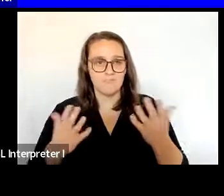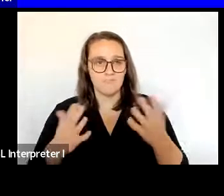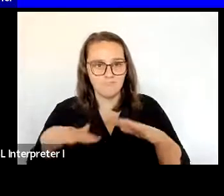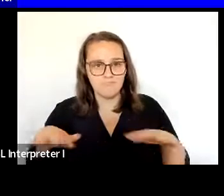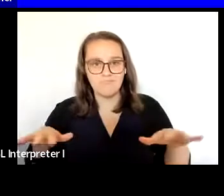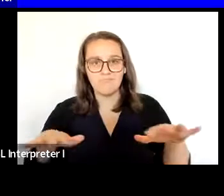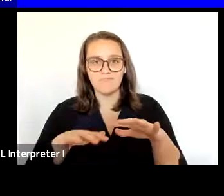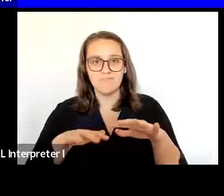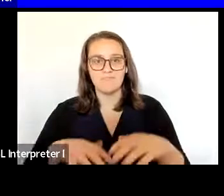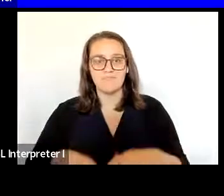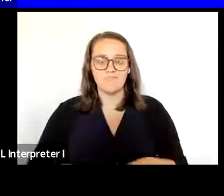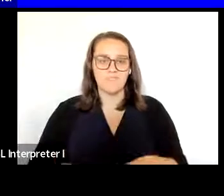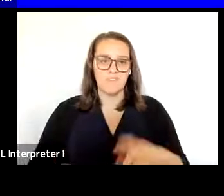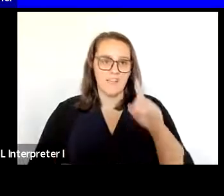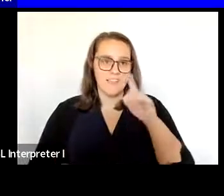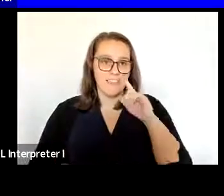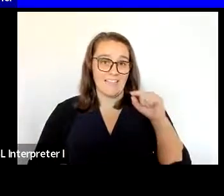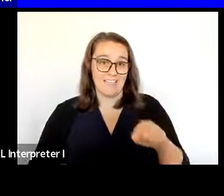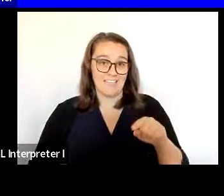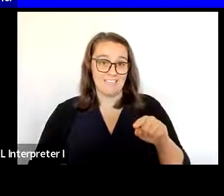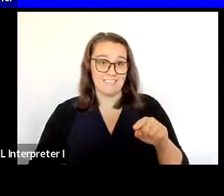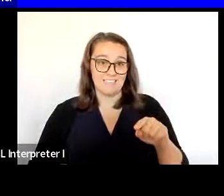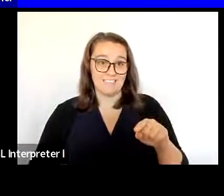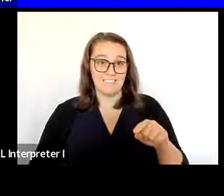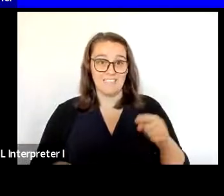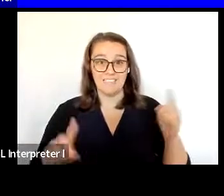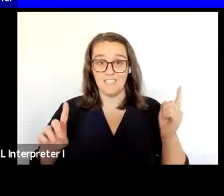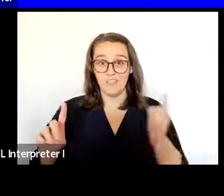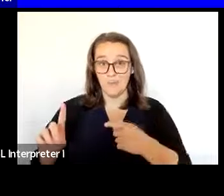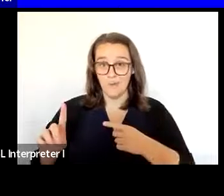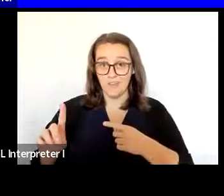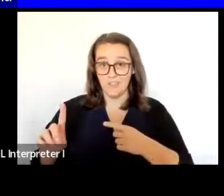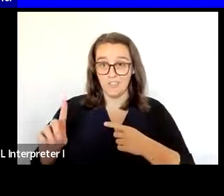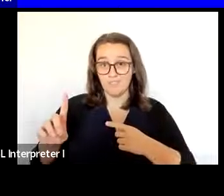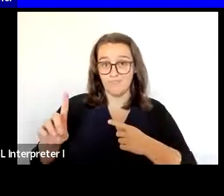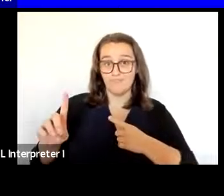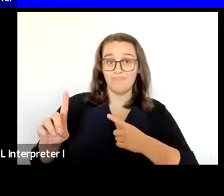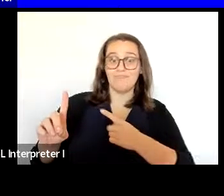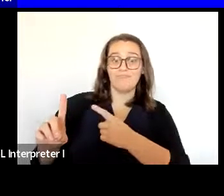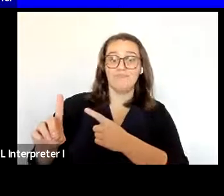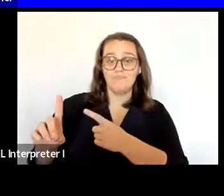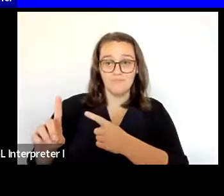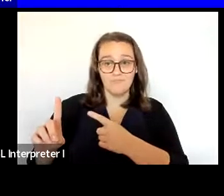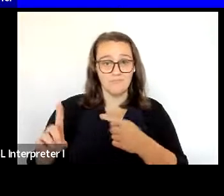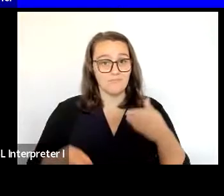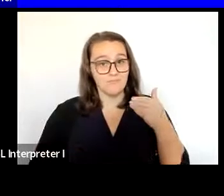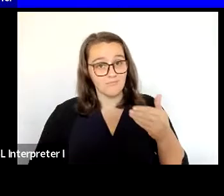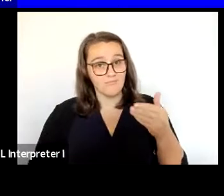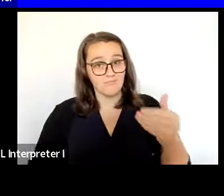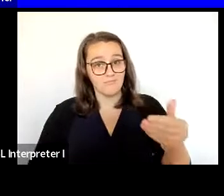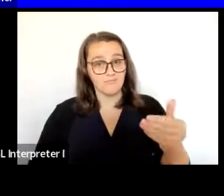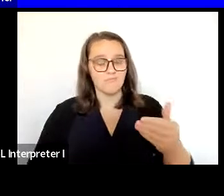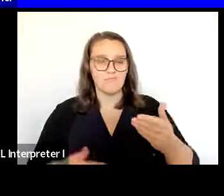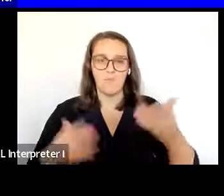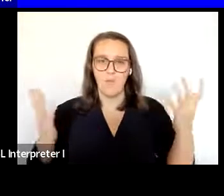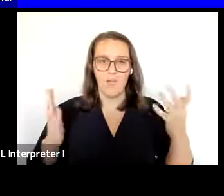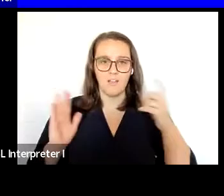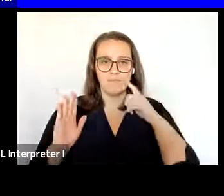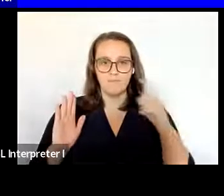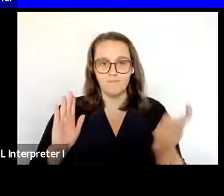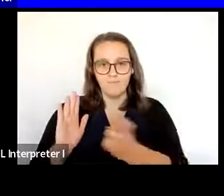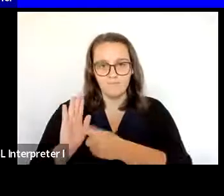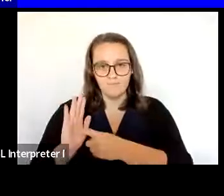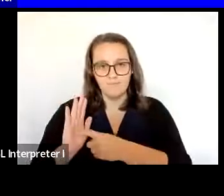think this is the direction I hope we will move in the future. And that is to recognize